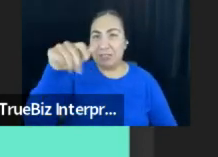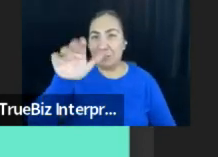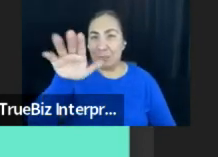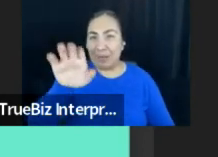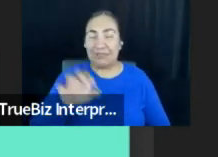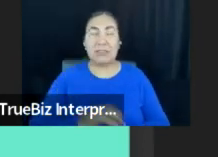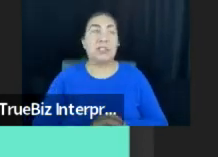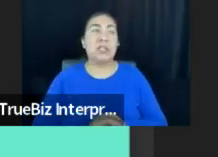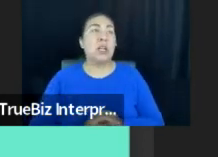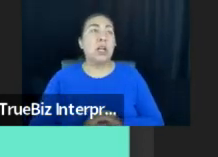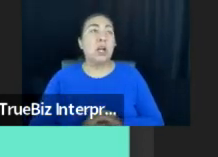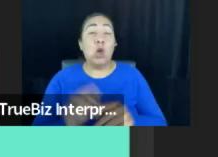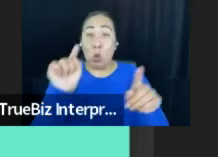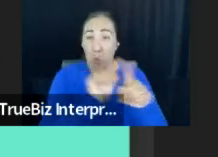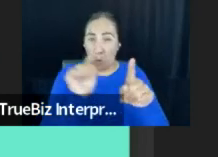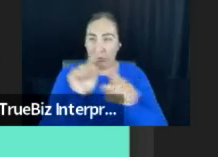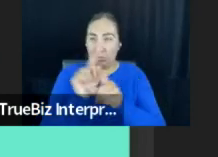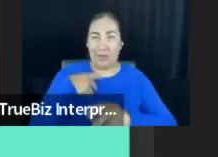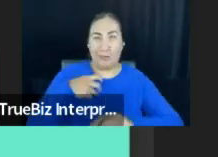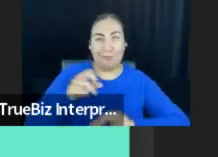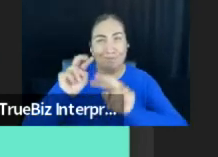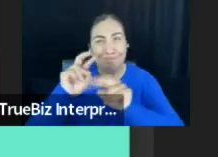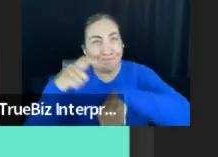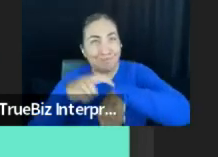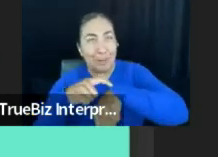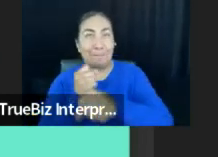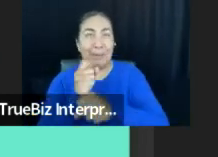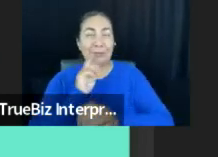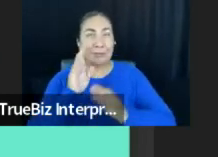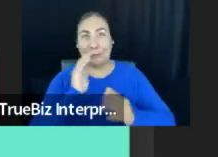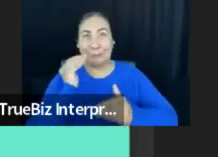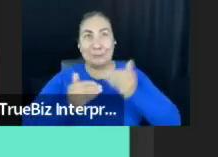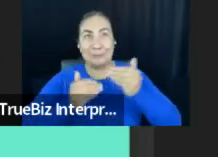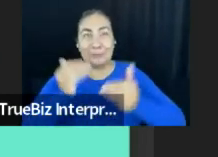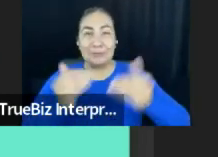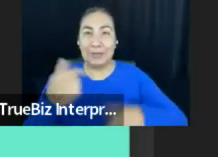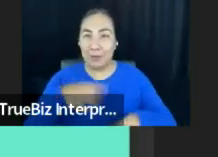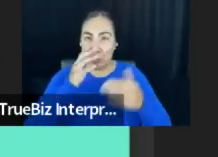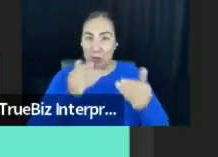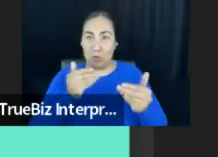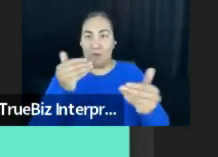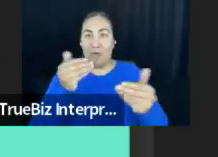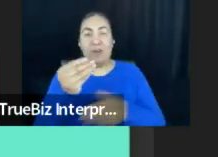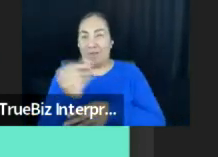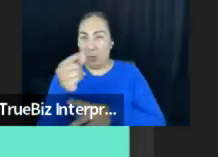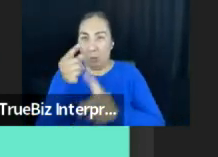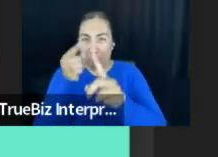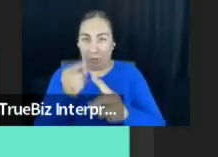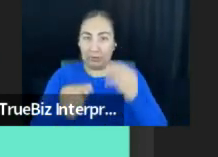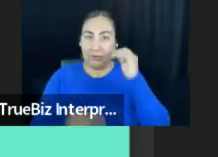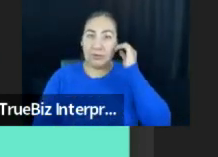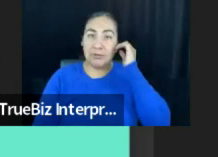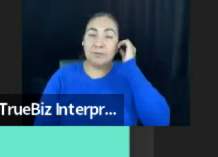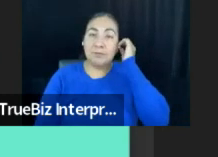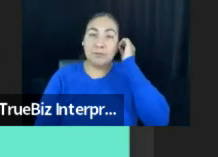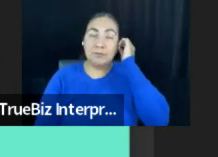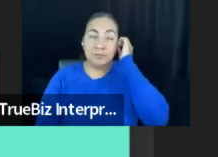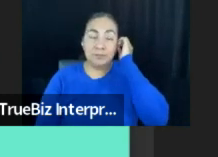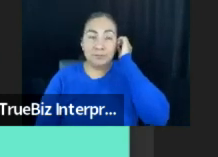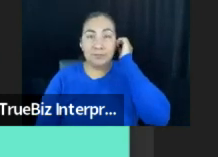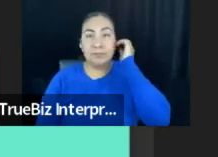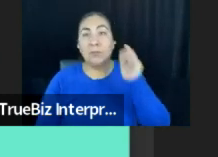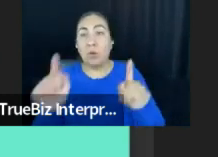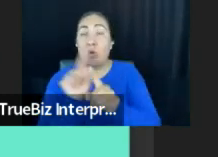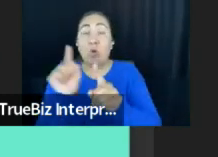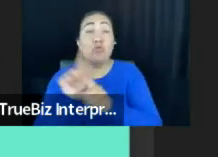I'm just being cautious of time, so I'm just going to move on through these next couple points. Also, of course, talking about caregivers of